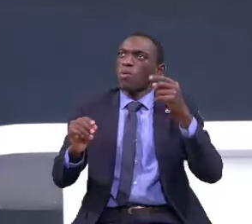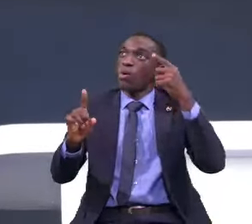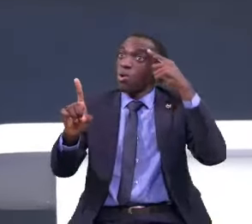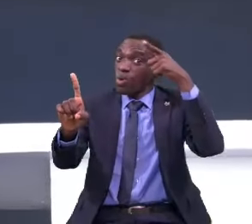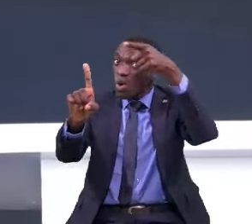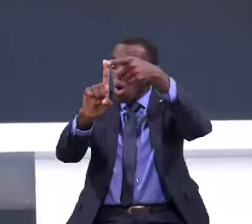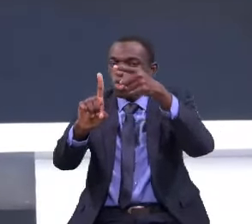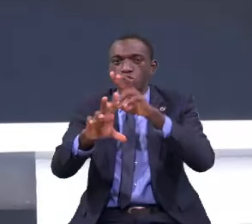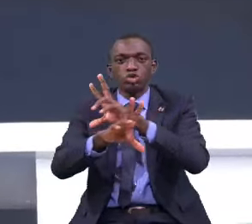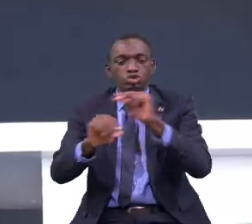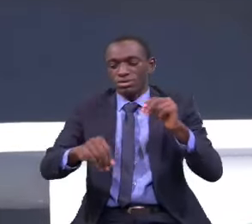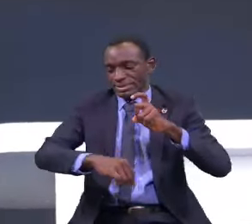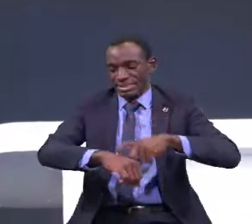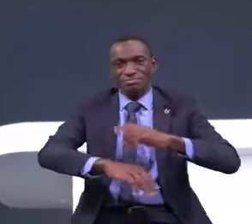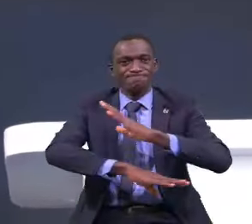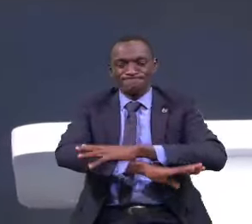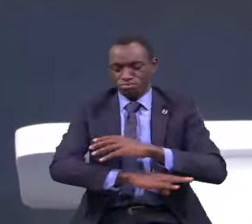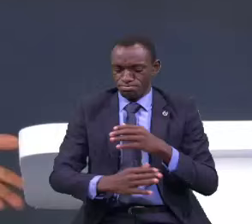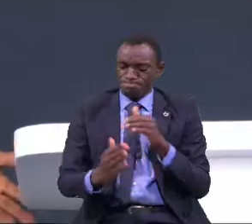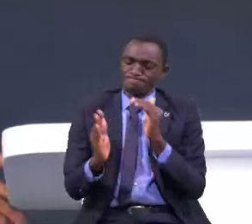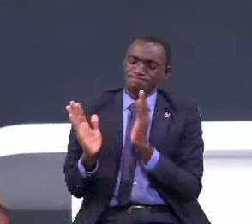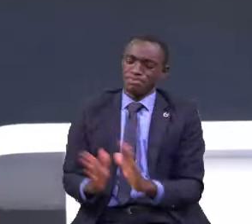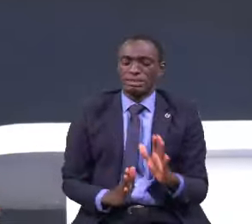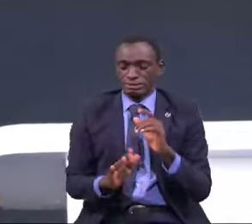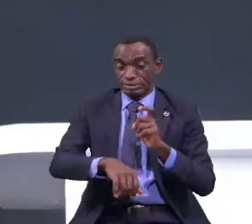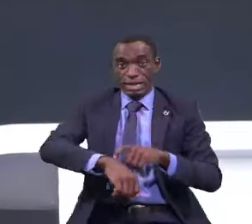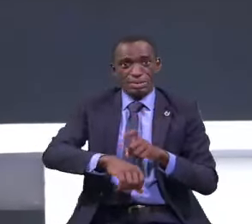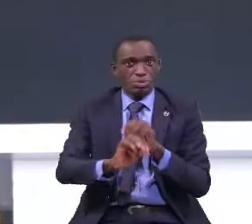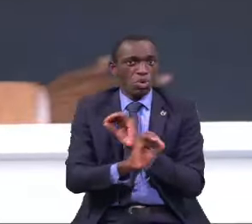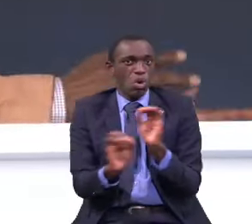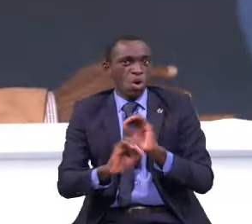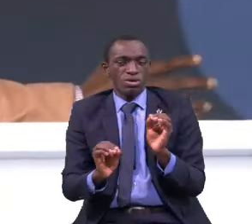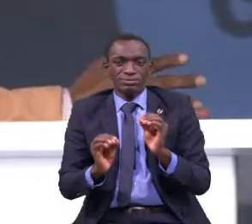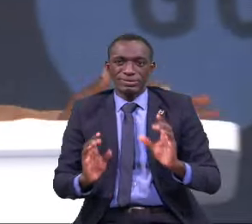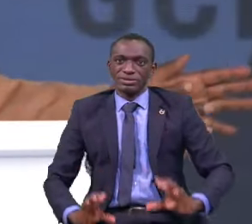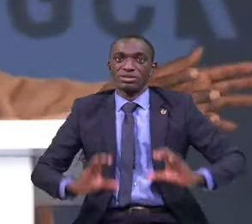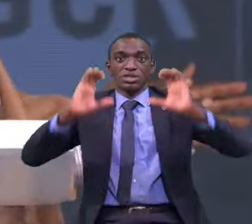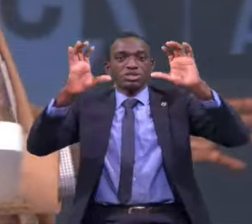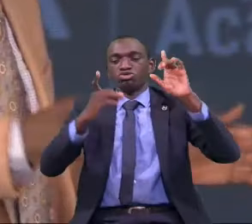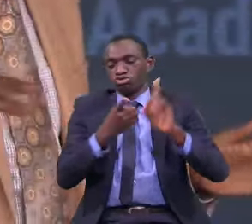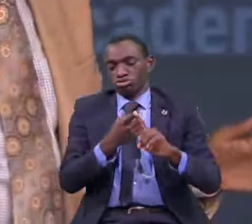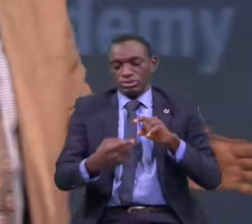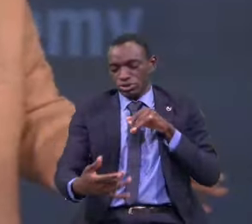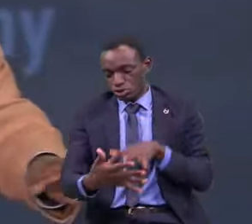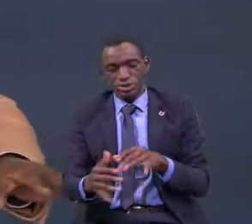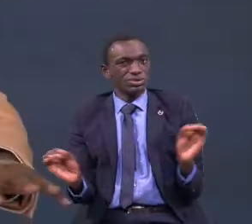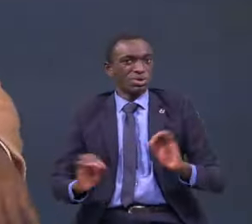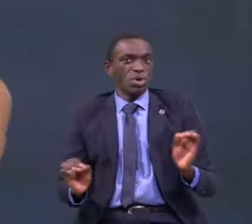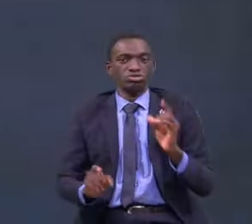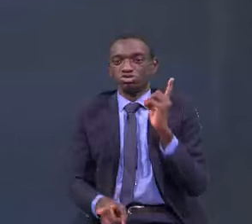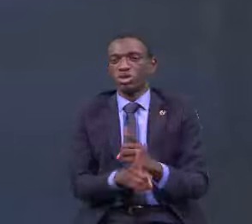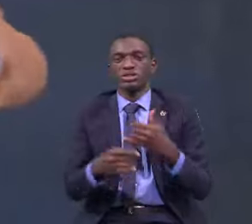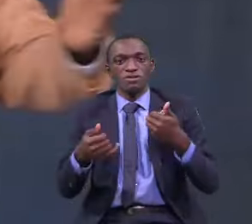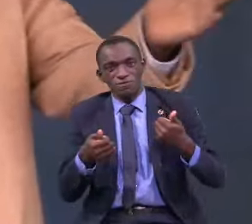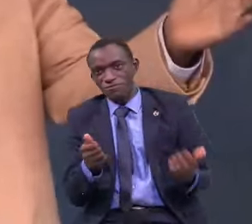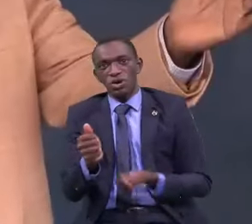no timetable, no dedication to study, following after friends,